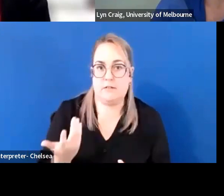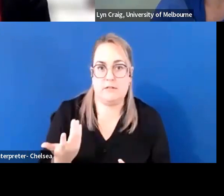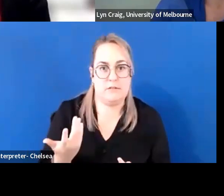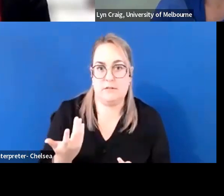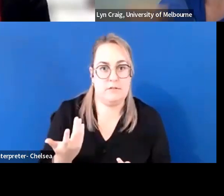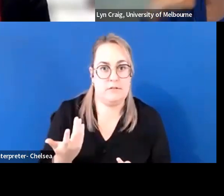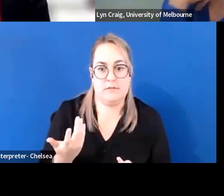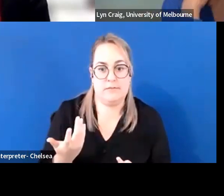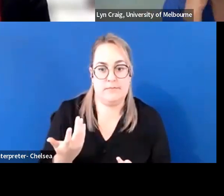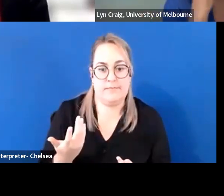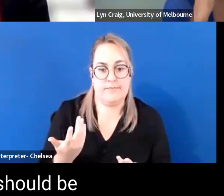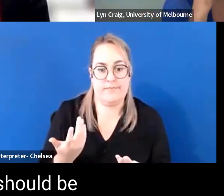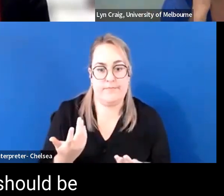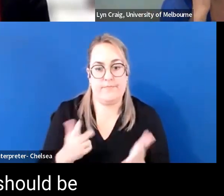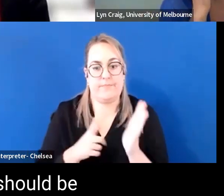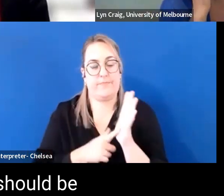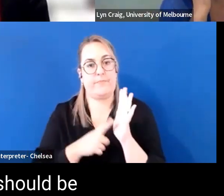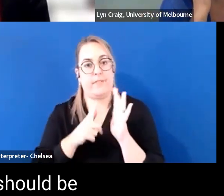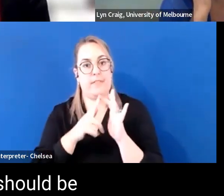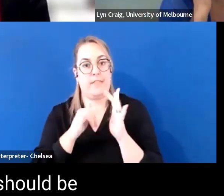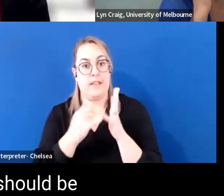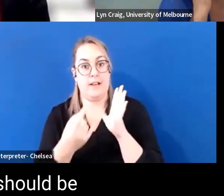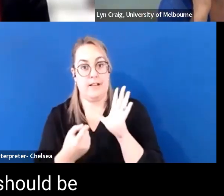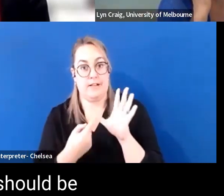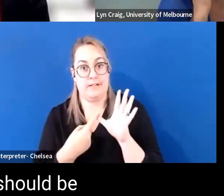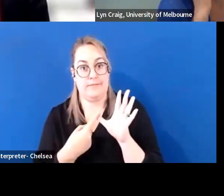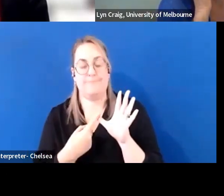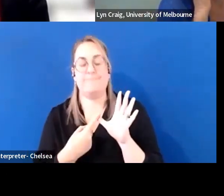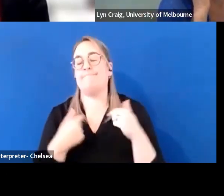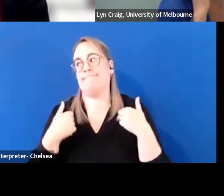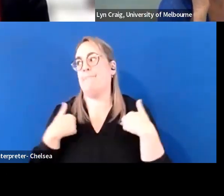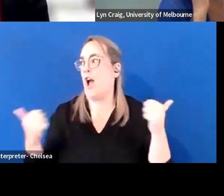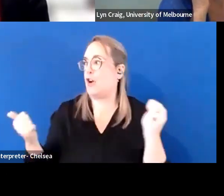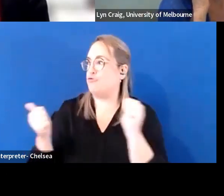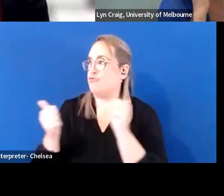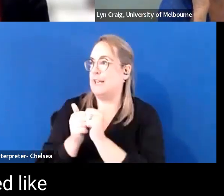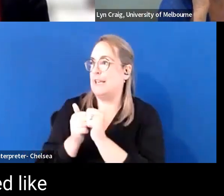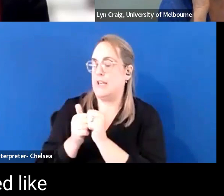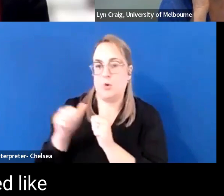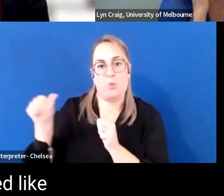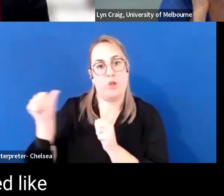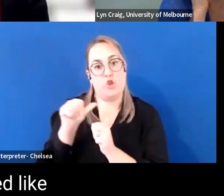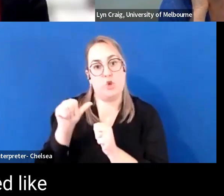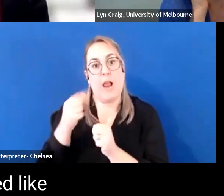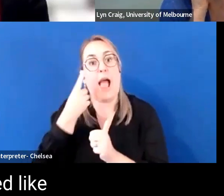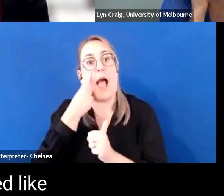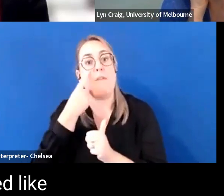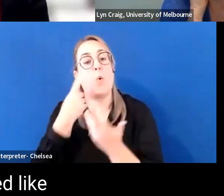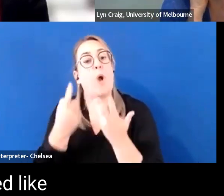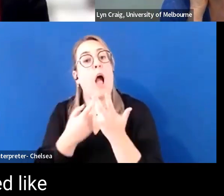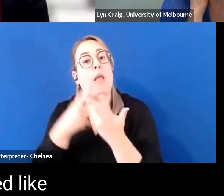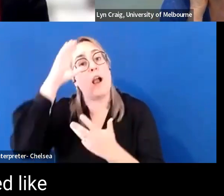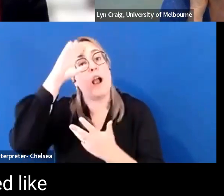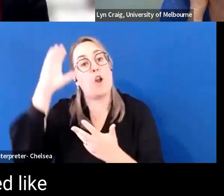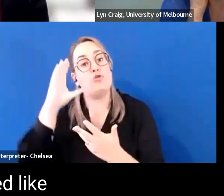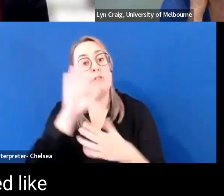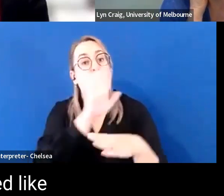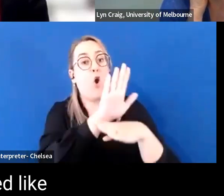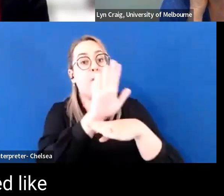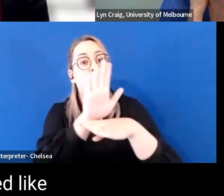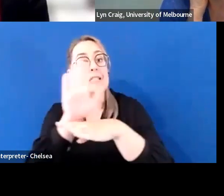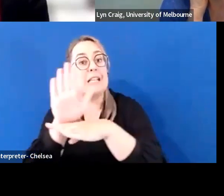Yeah, I'll just add, I agree. And I think we should be learning from other countries that have gone down this path and it's failed, like in the